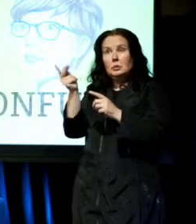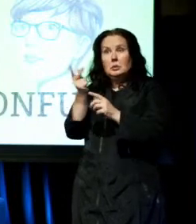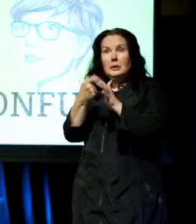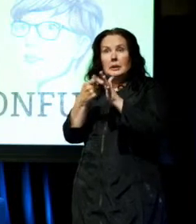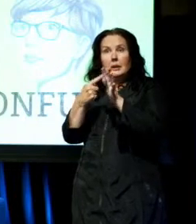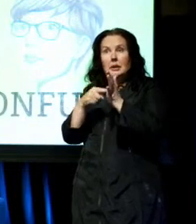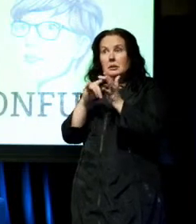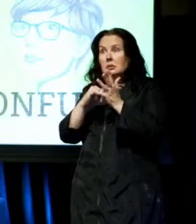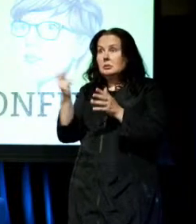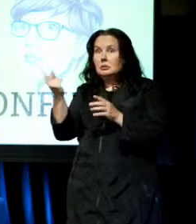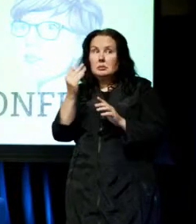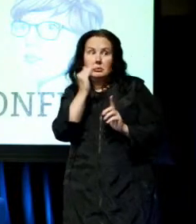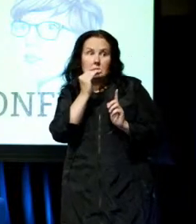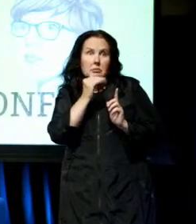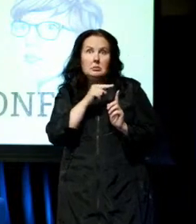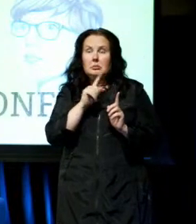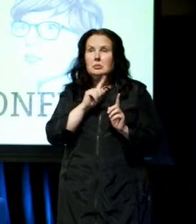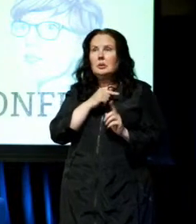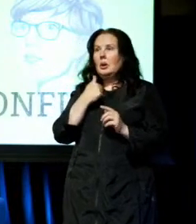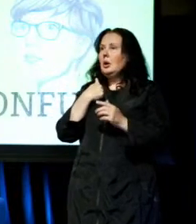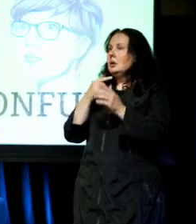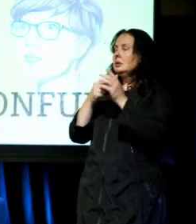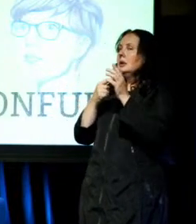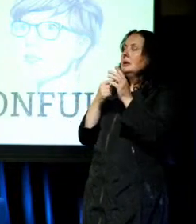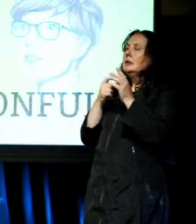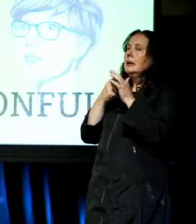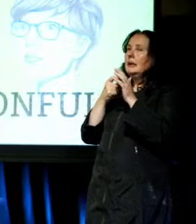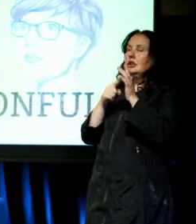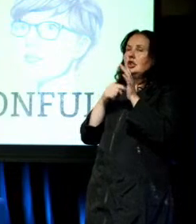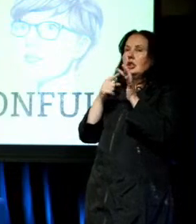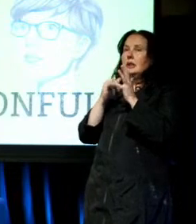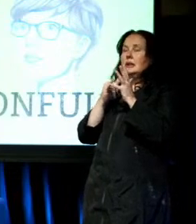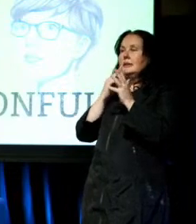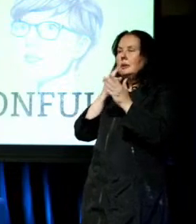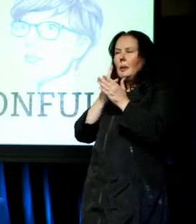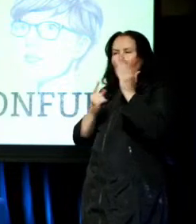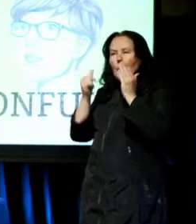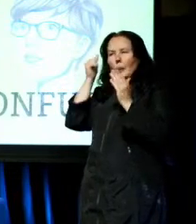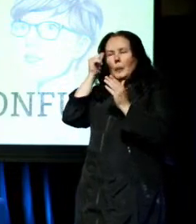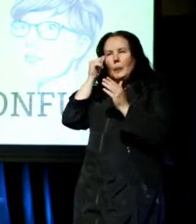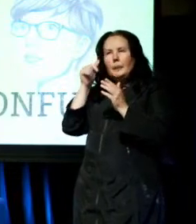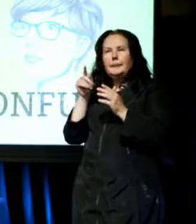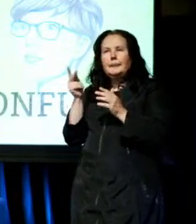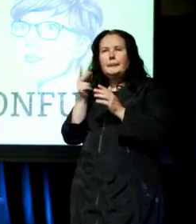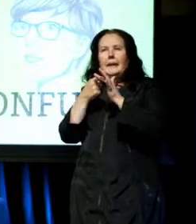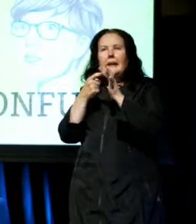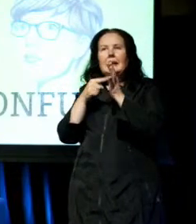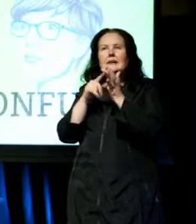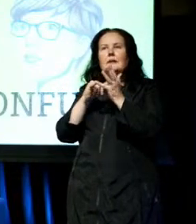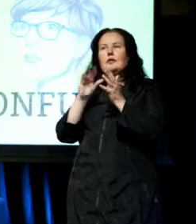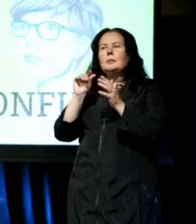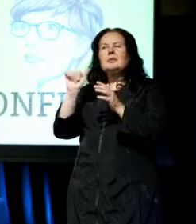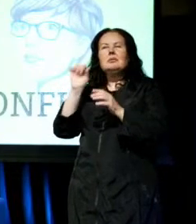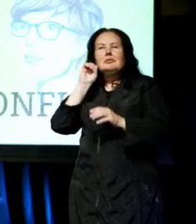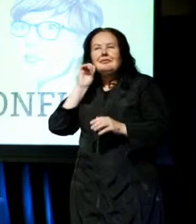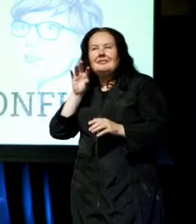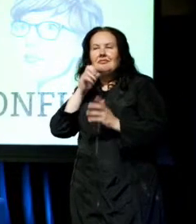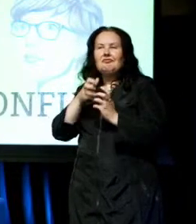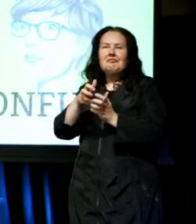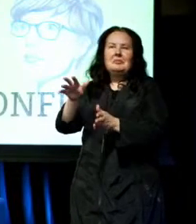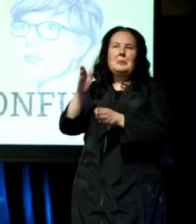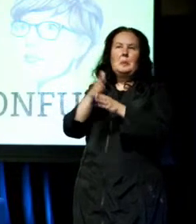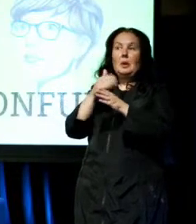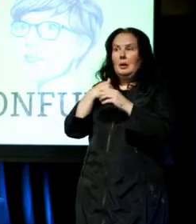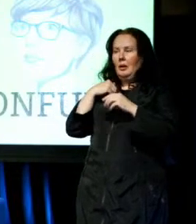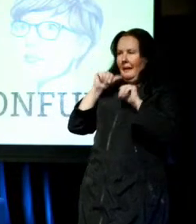I mean, I only knew the Kates through their incredible and hilarious work. So I was a huge fan of both of their series.